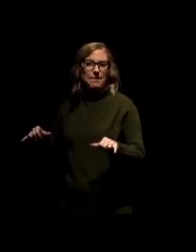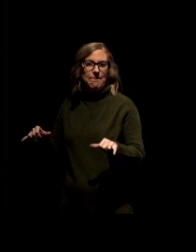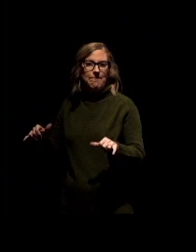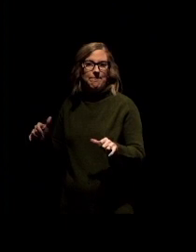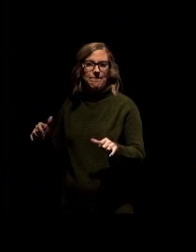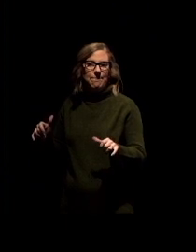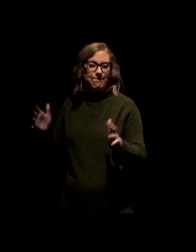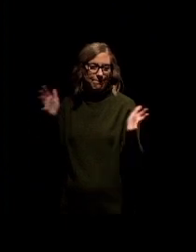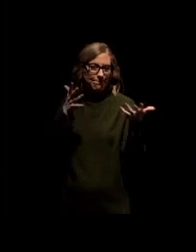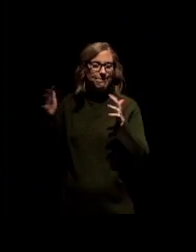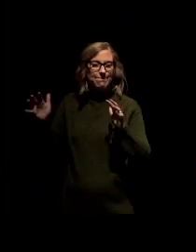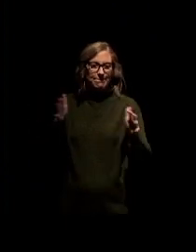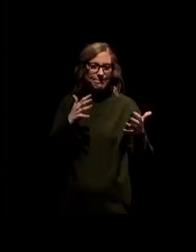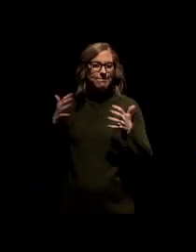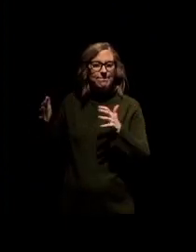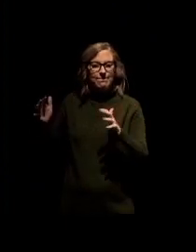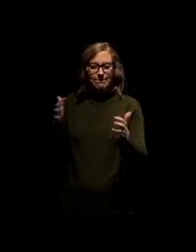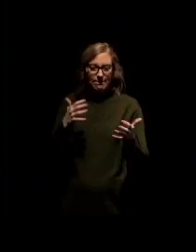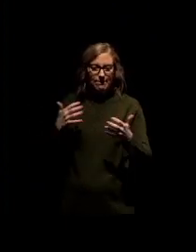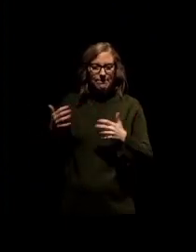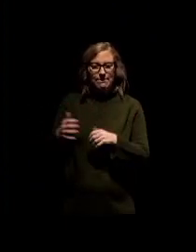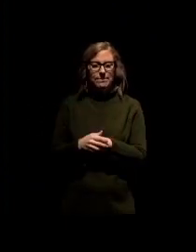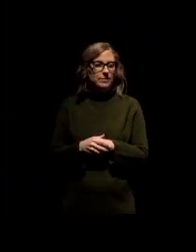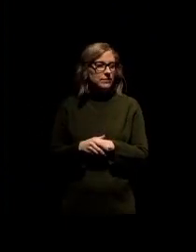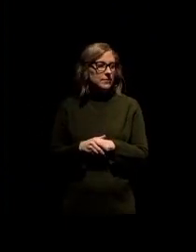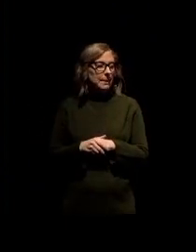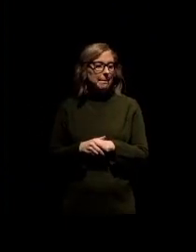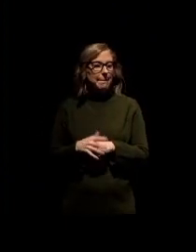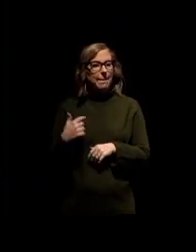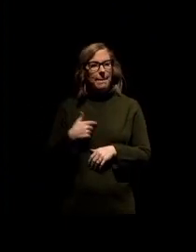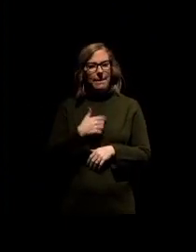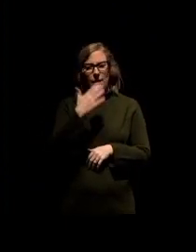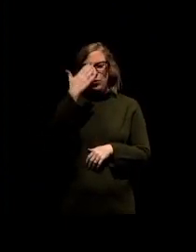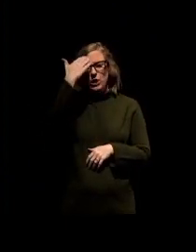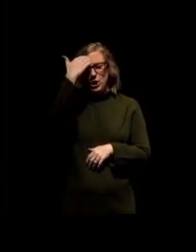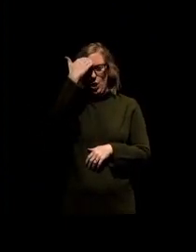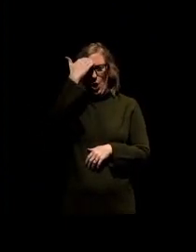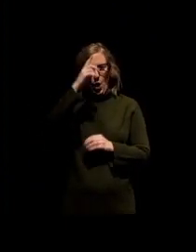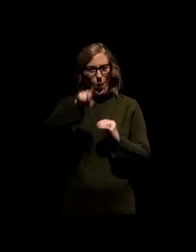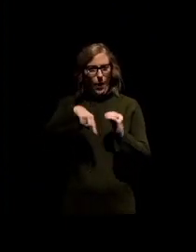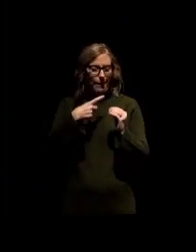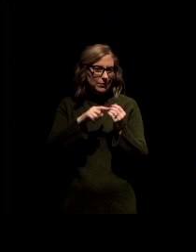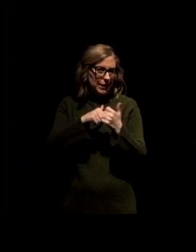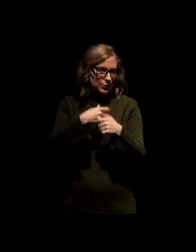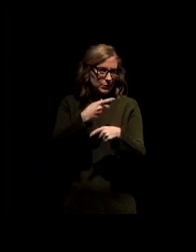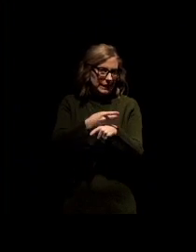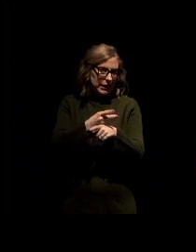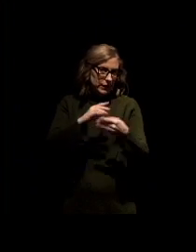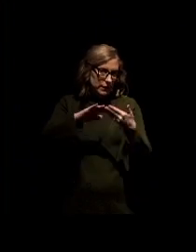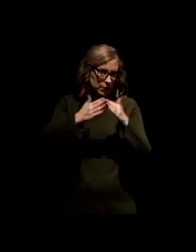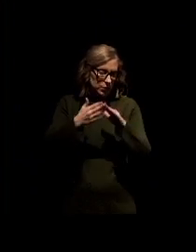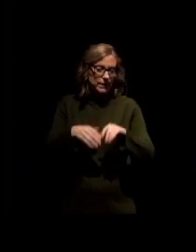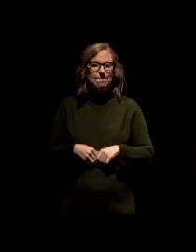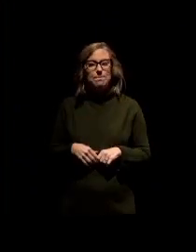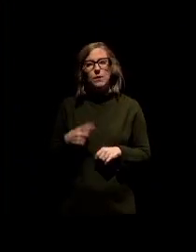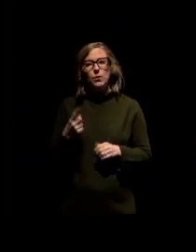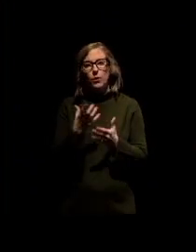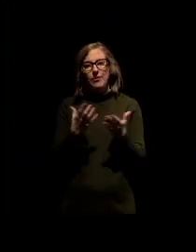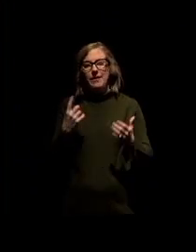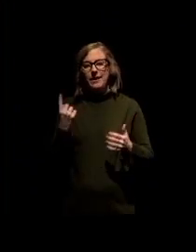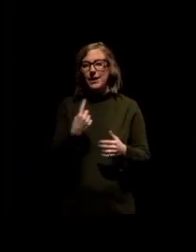health systems as well. So we know a thing or two about taking care of our community, and one of the things I always